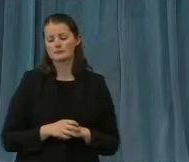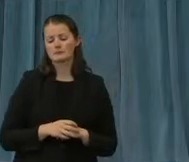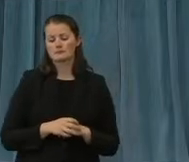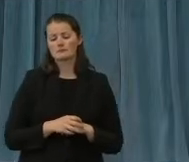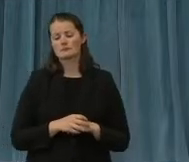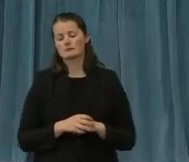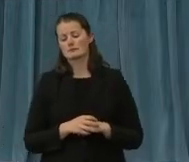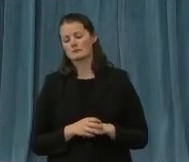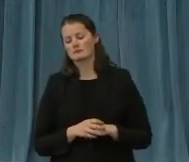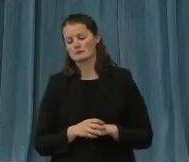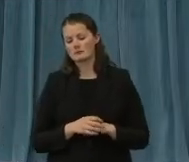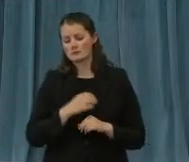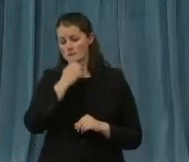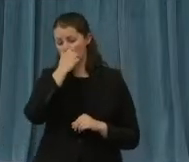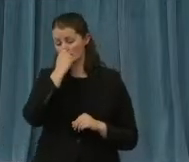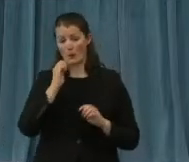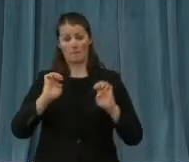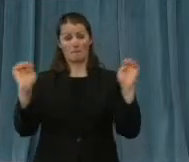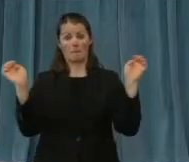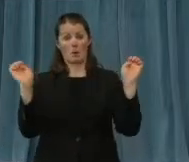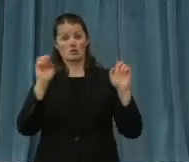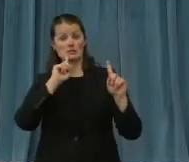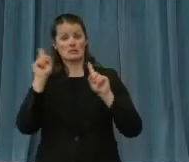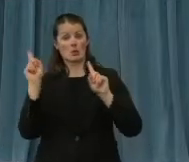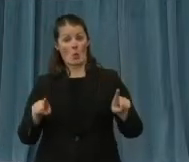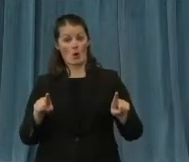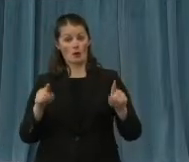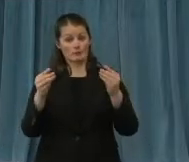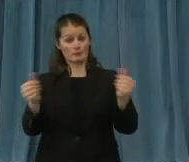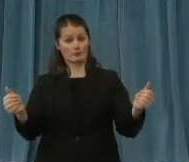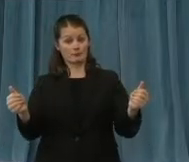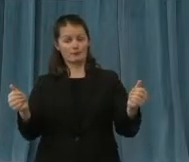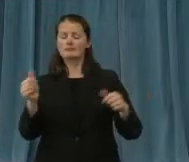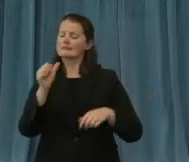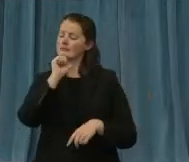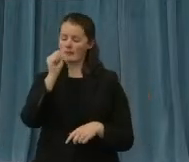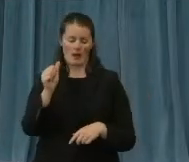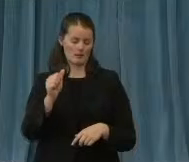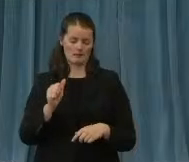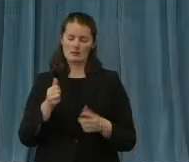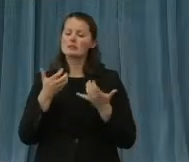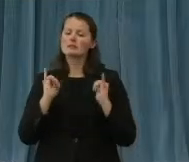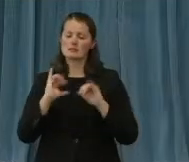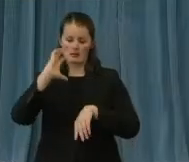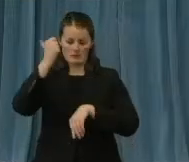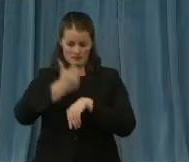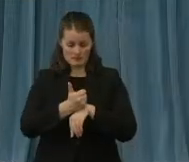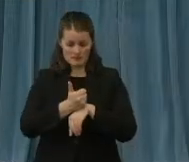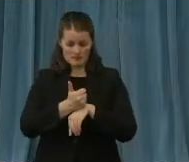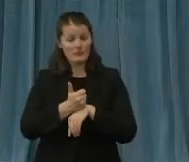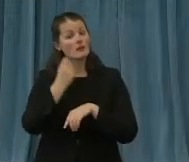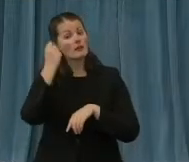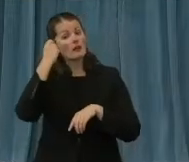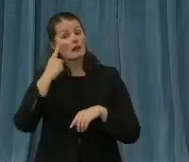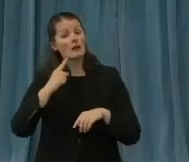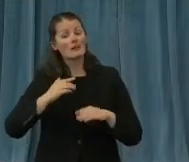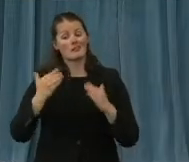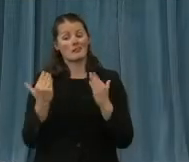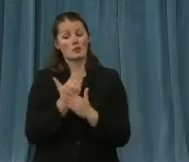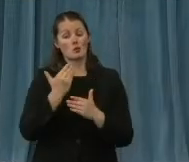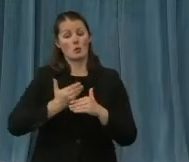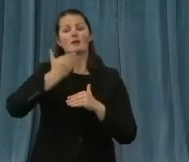the emergency is not over yet, but it has entered a new phase. We must continue to use good